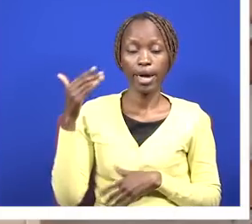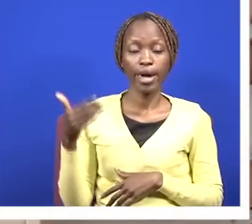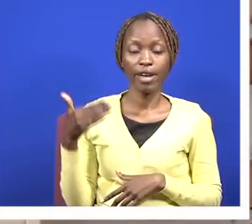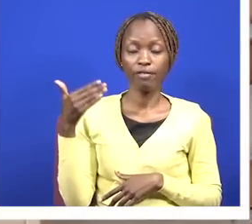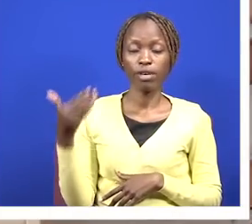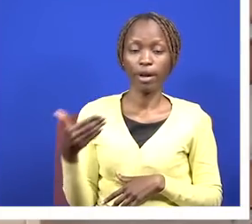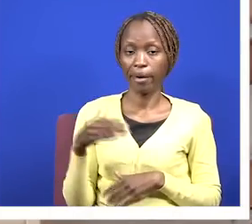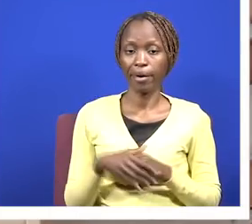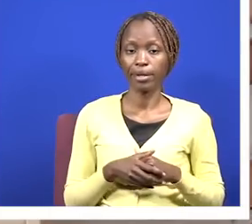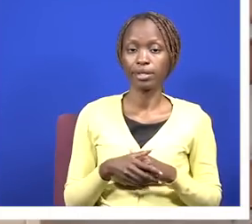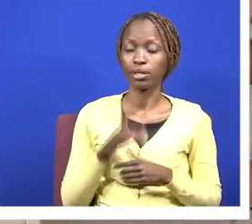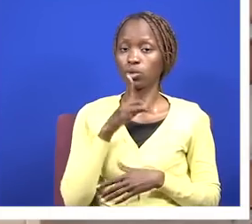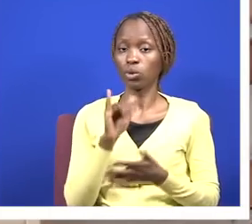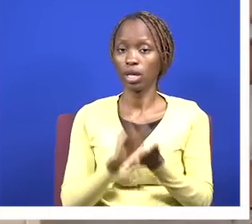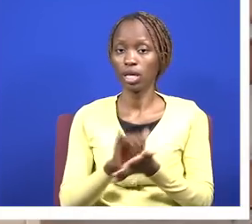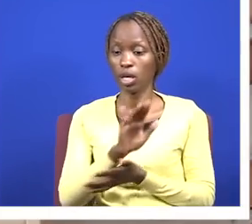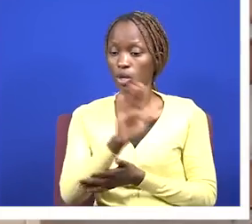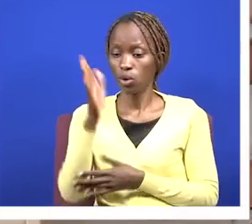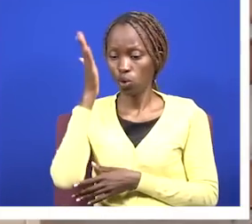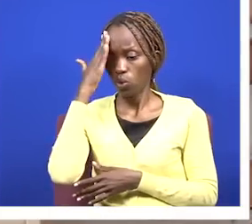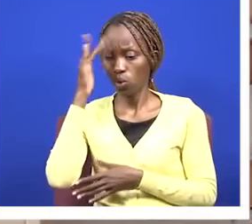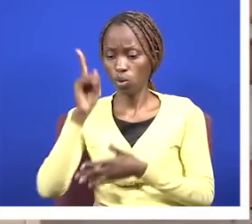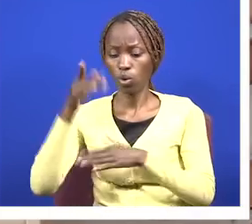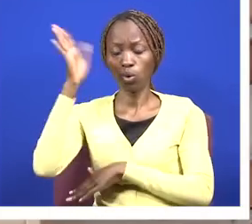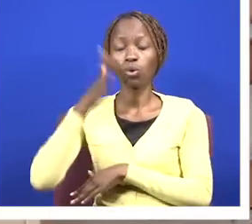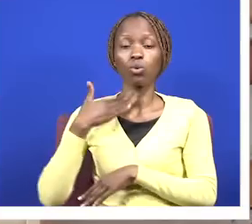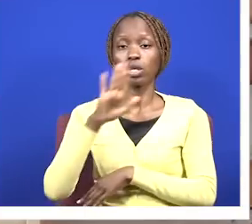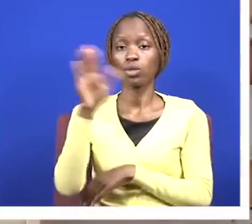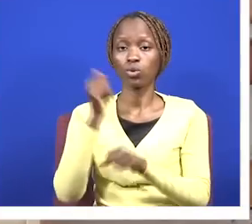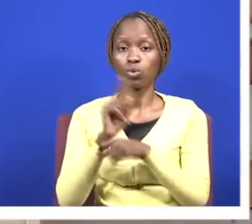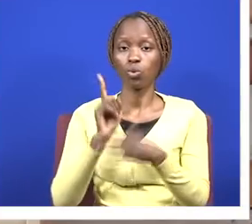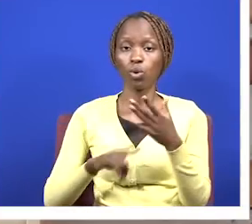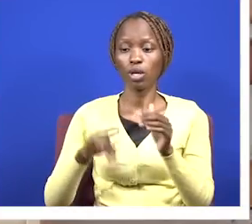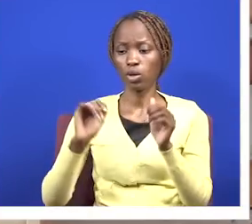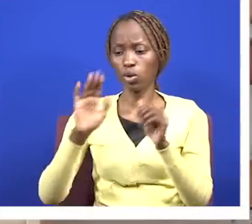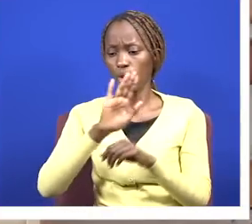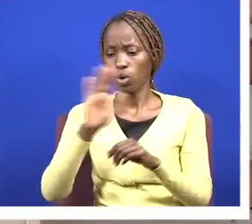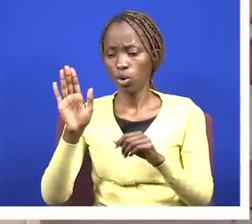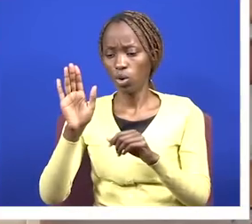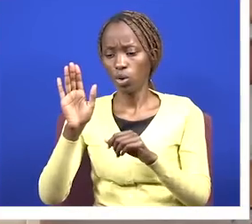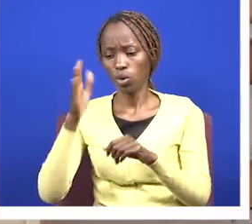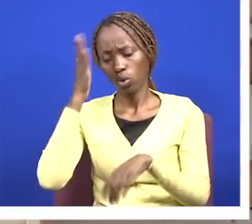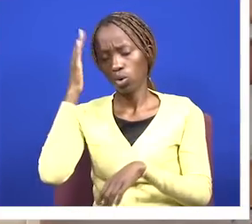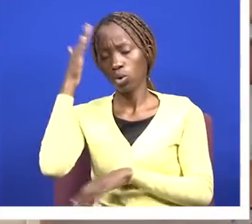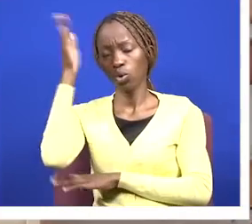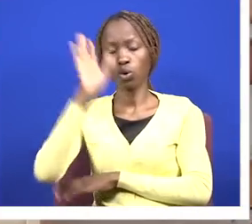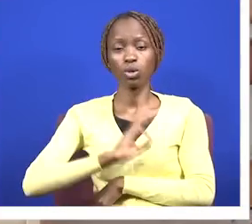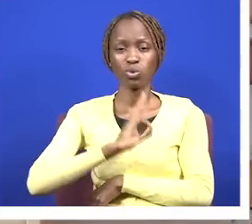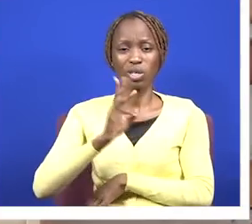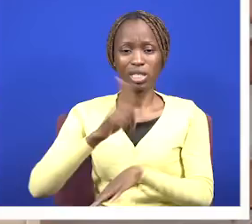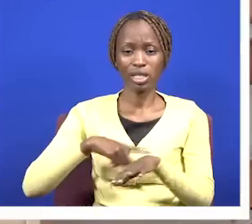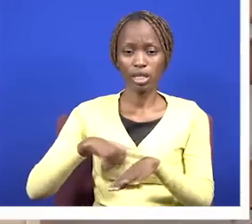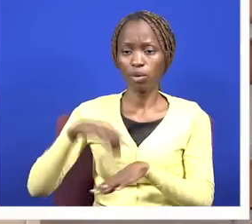single day, so that you may know what God wants you to do. You may know God's will. And when you know God's will, and with